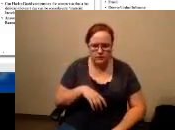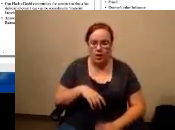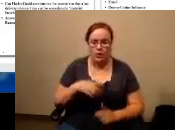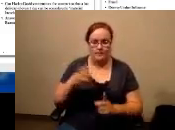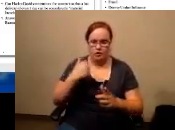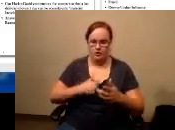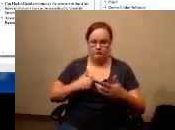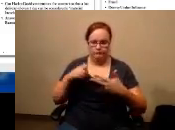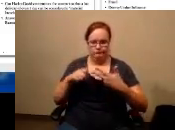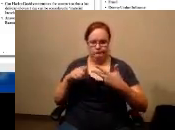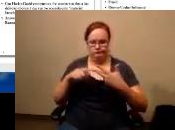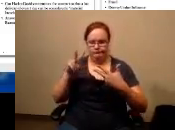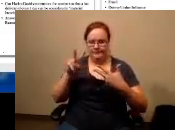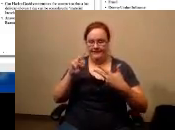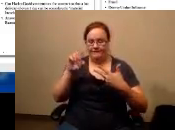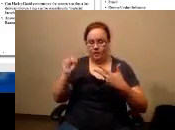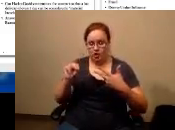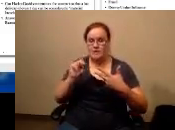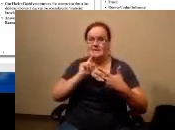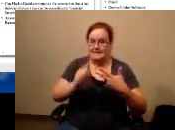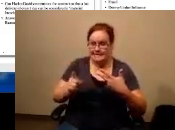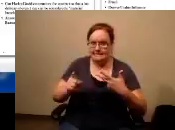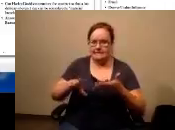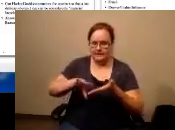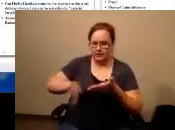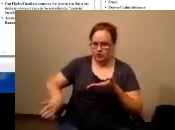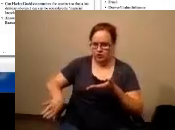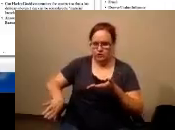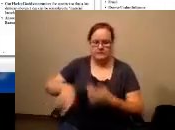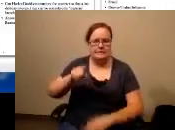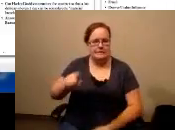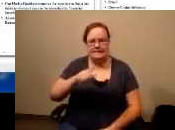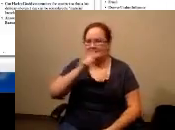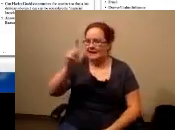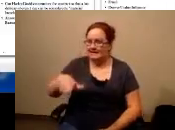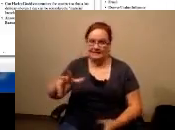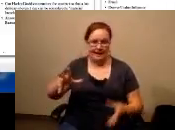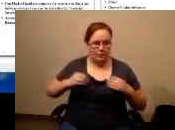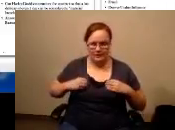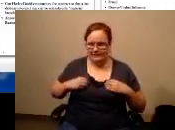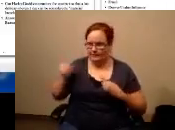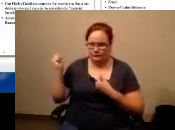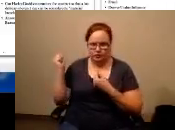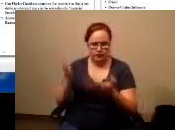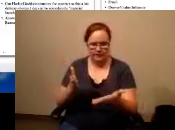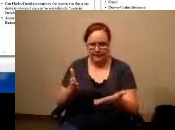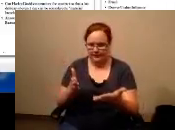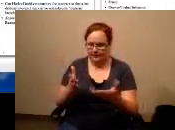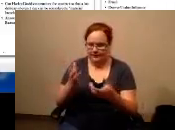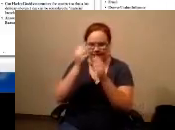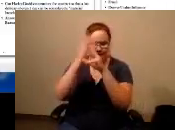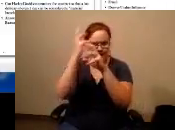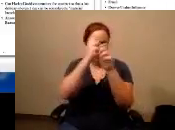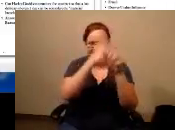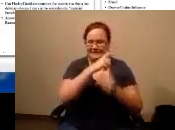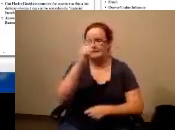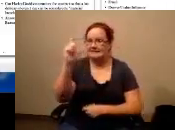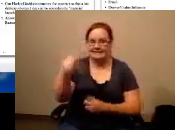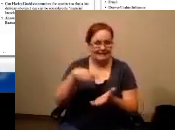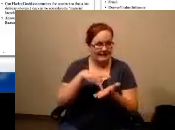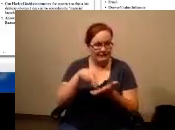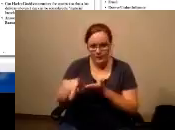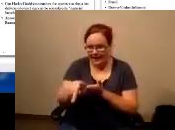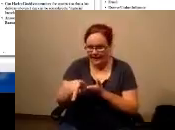further performance, which means he does not have to accept the shipment of fireworks. He does not have to pay for them.